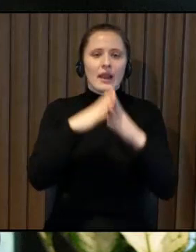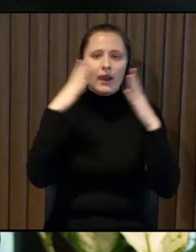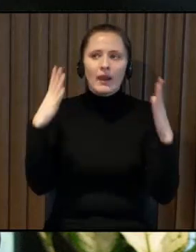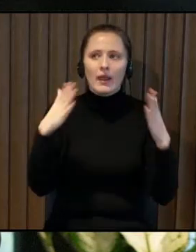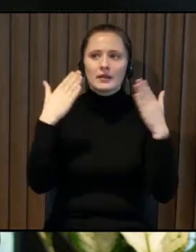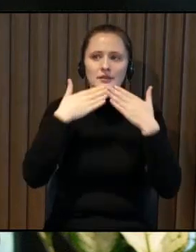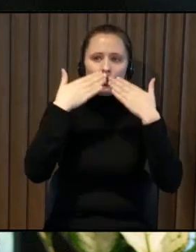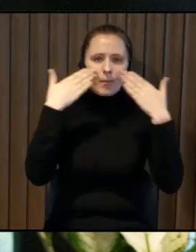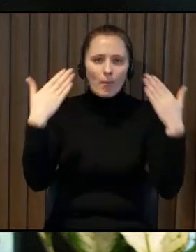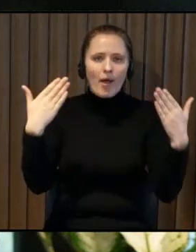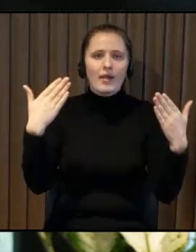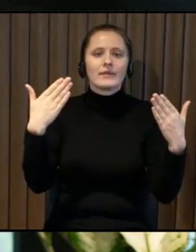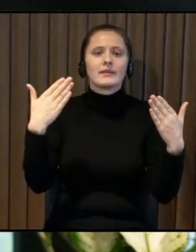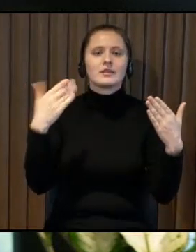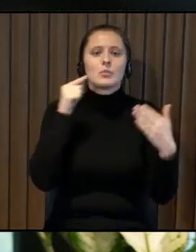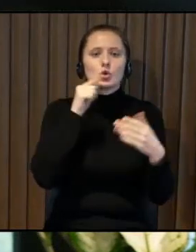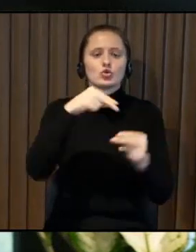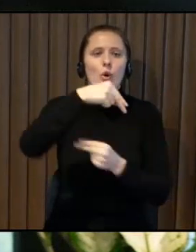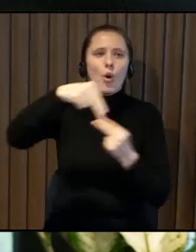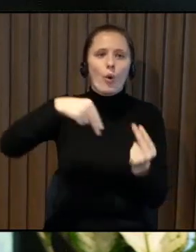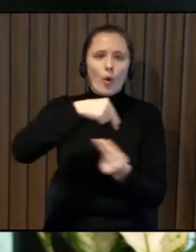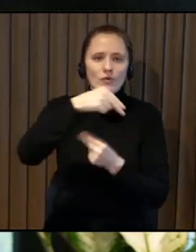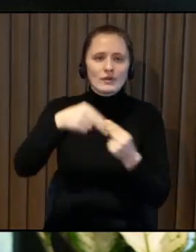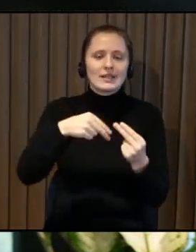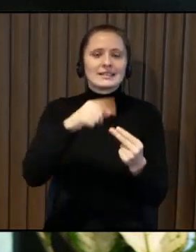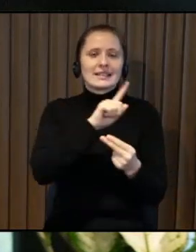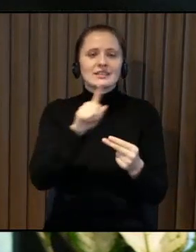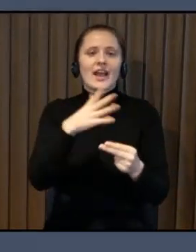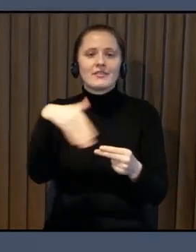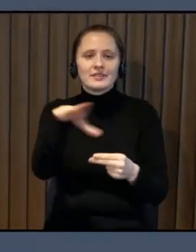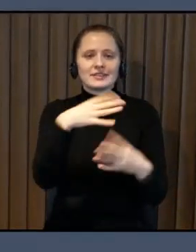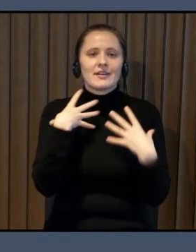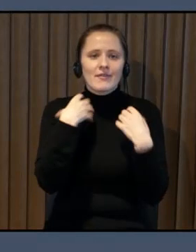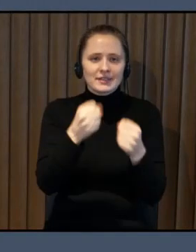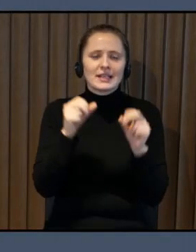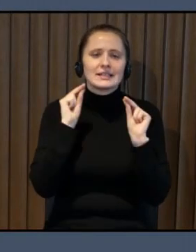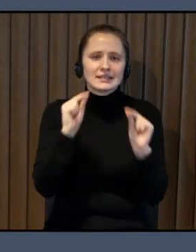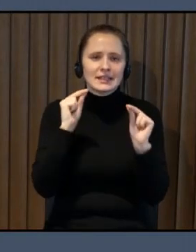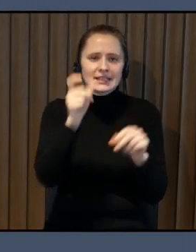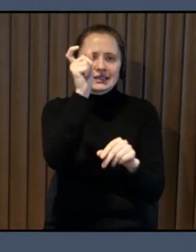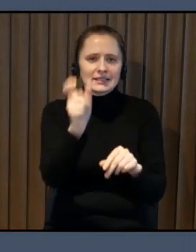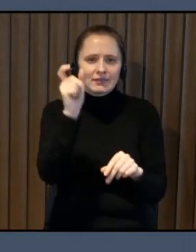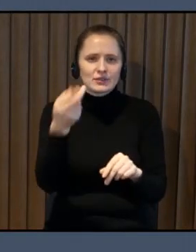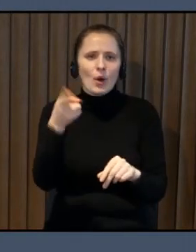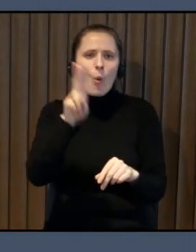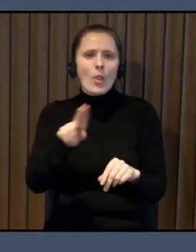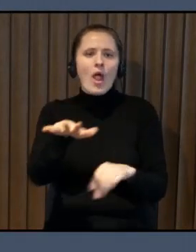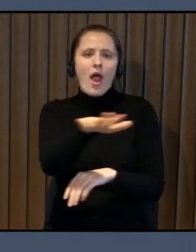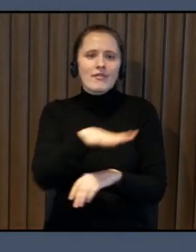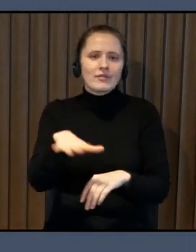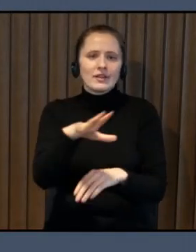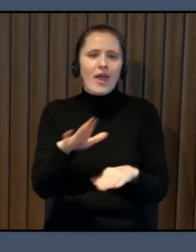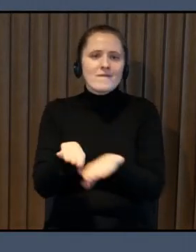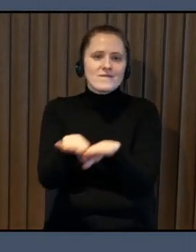First of all, thank you very much for this very enriching conference, and I wish everyone